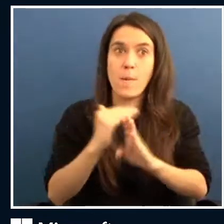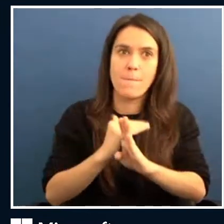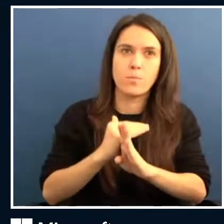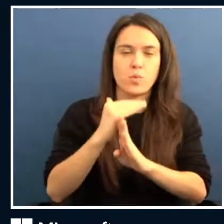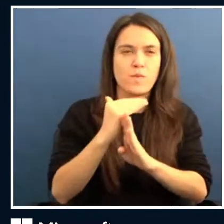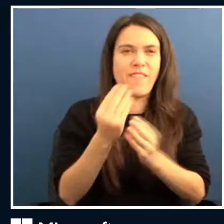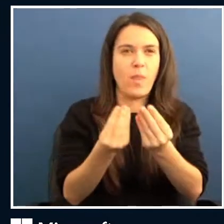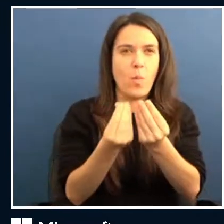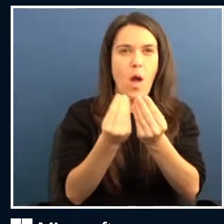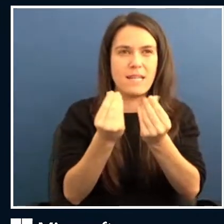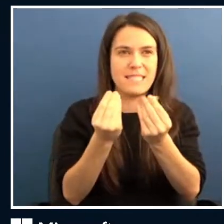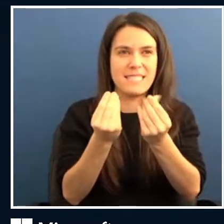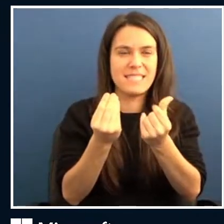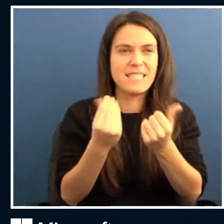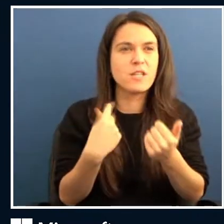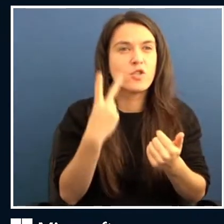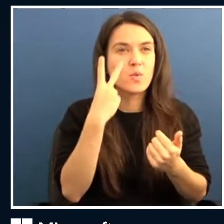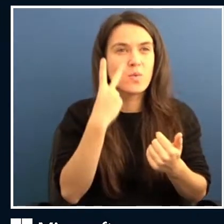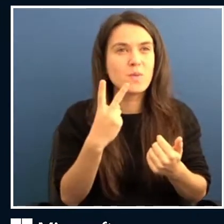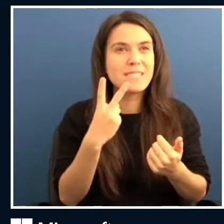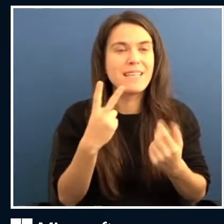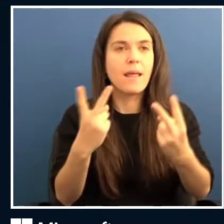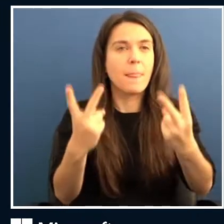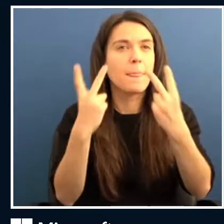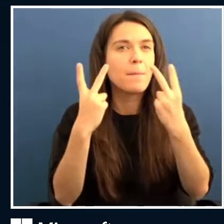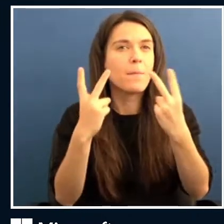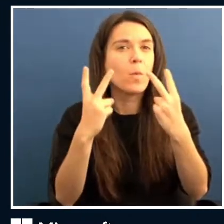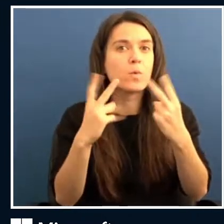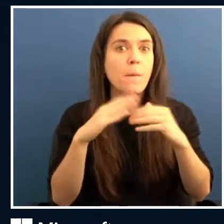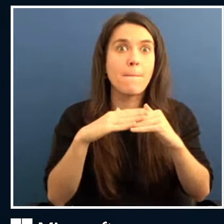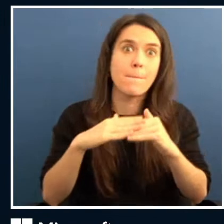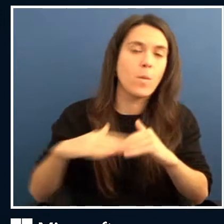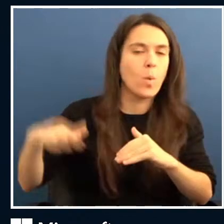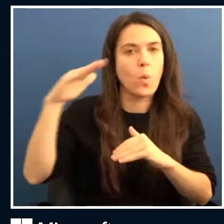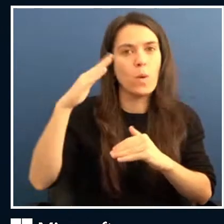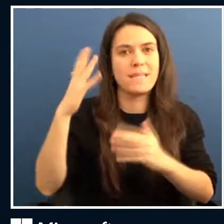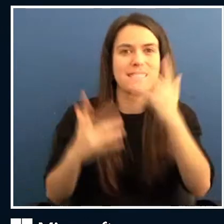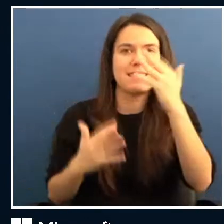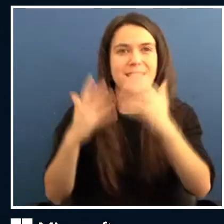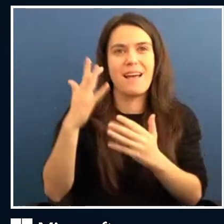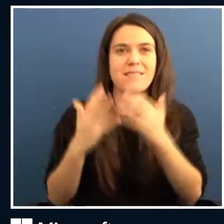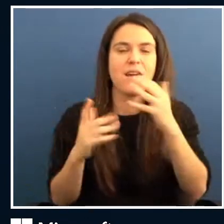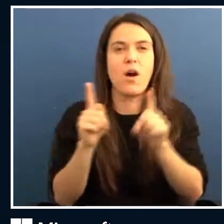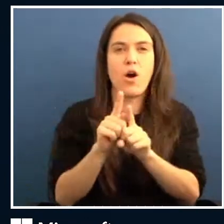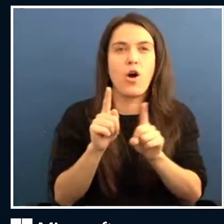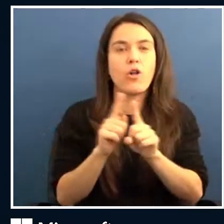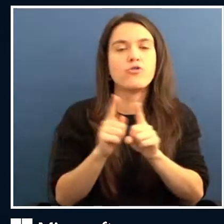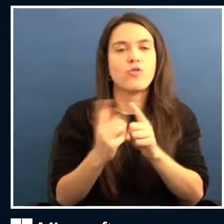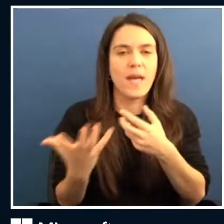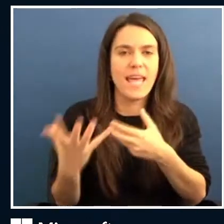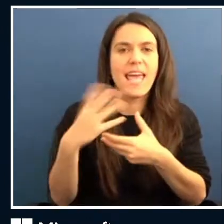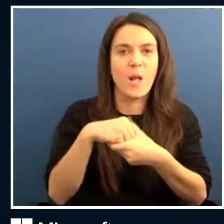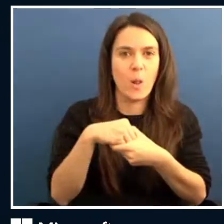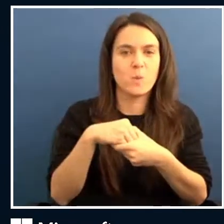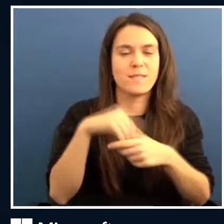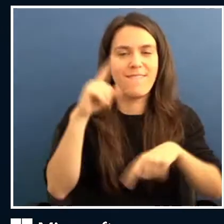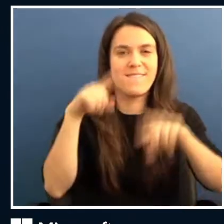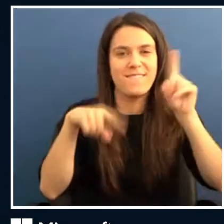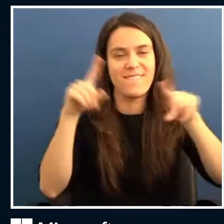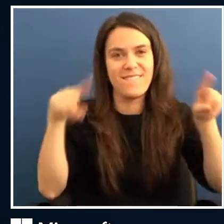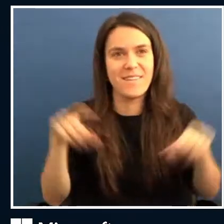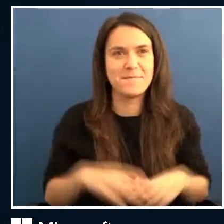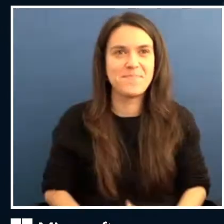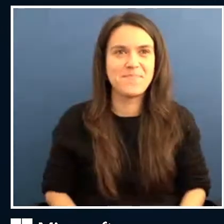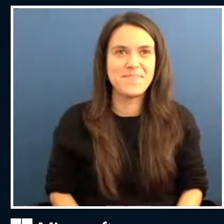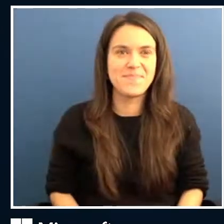of the importance of having more data and practicing inclusivity. So now that we've